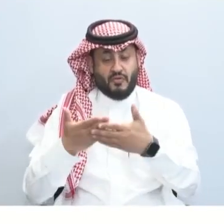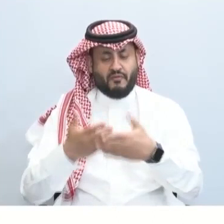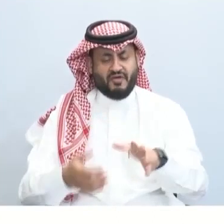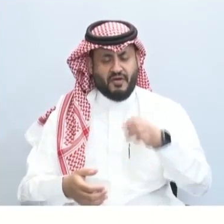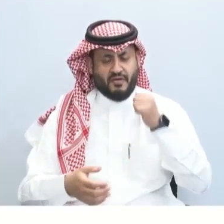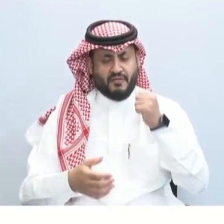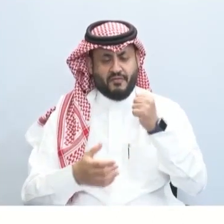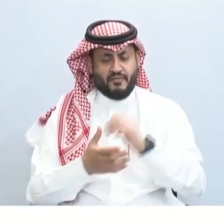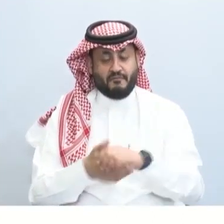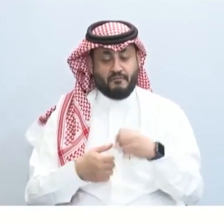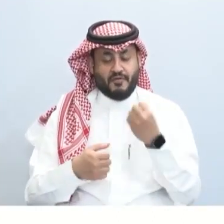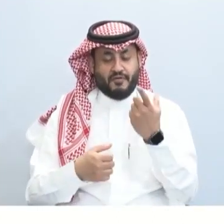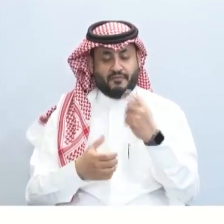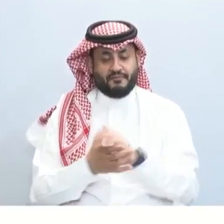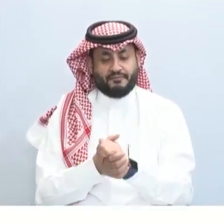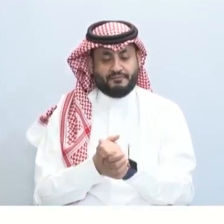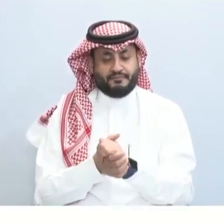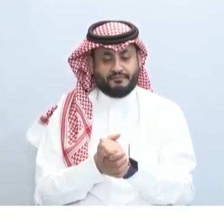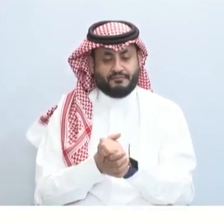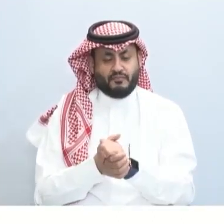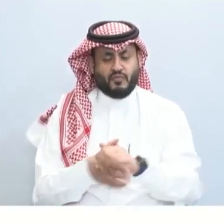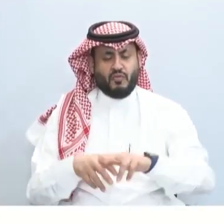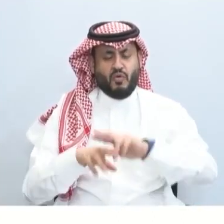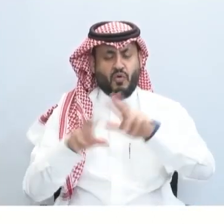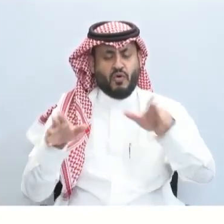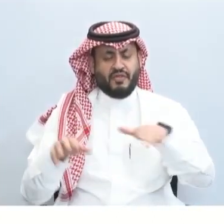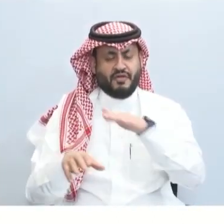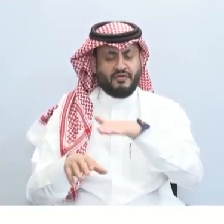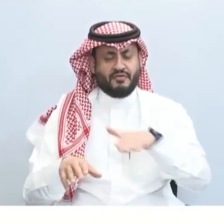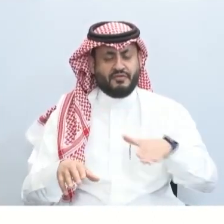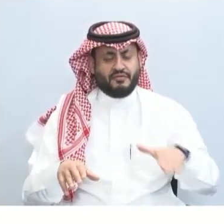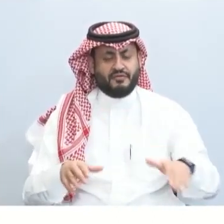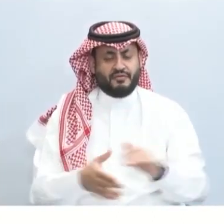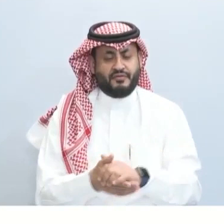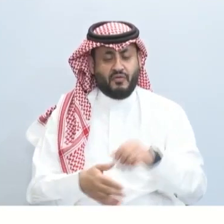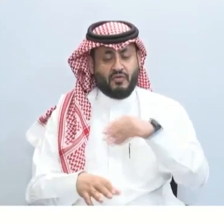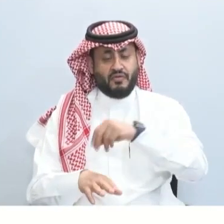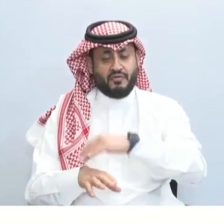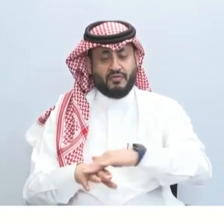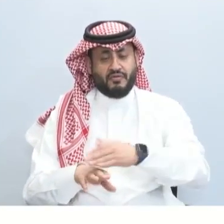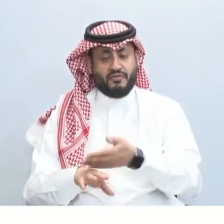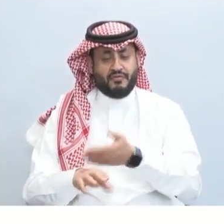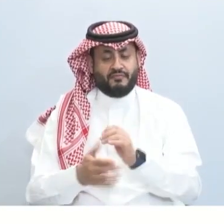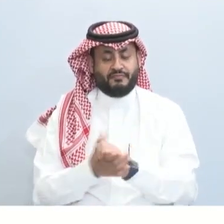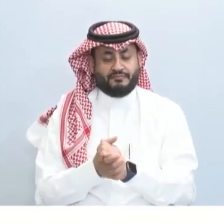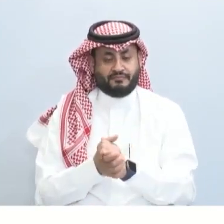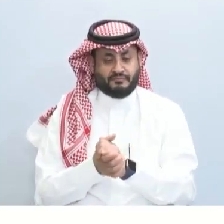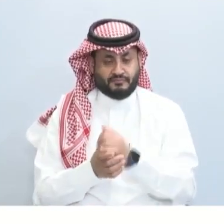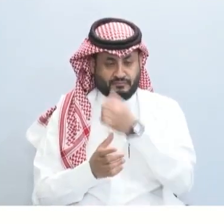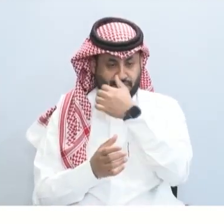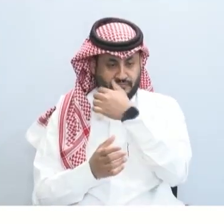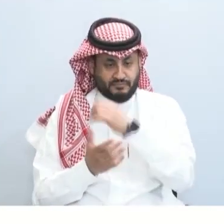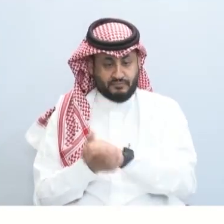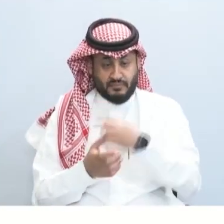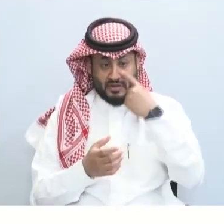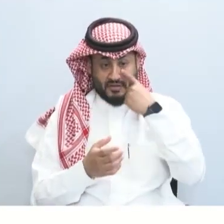strong and bright for all the children of the land.